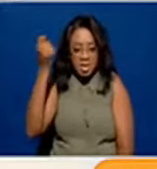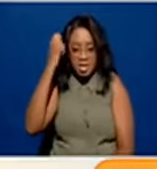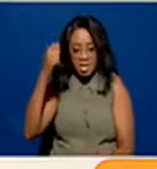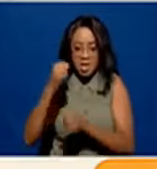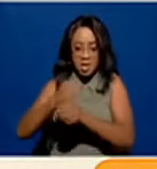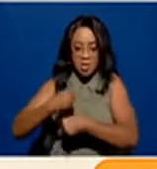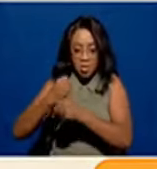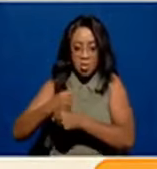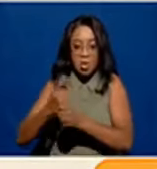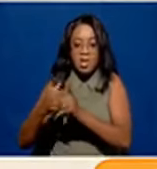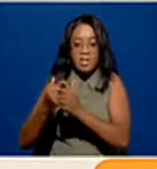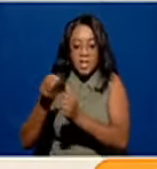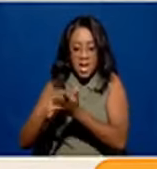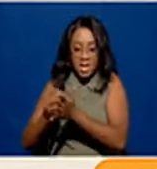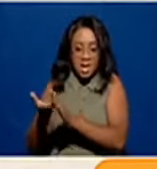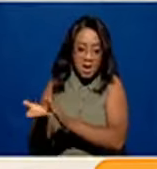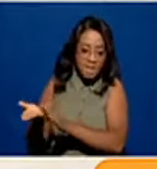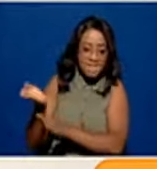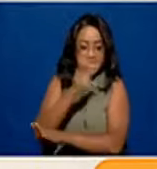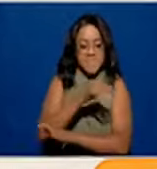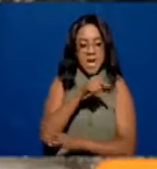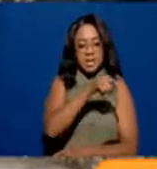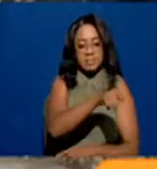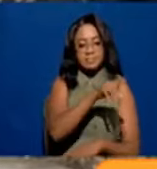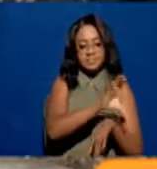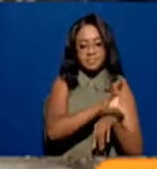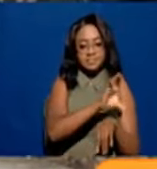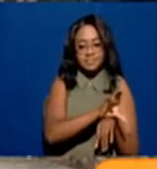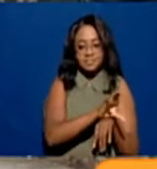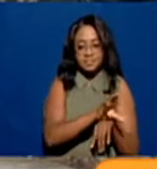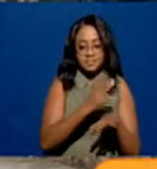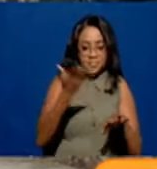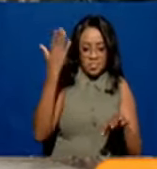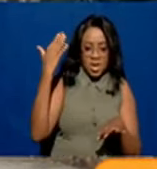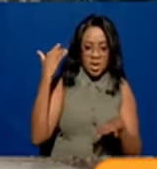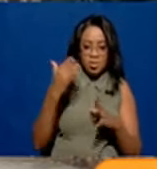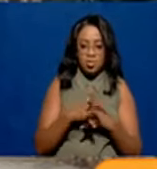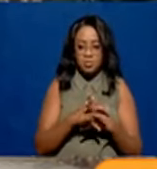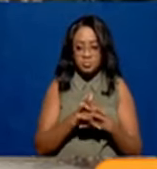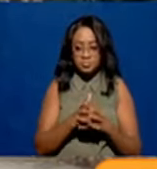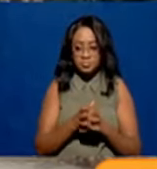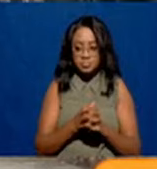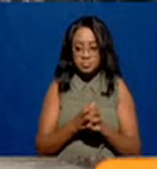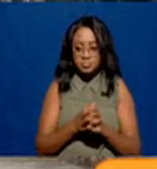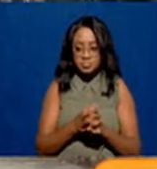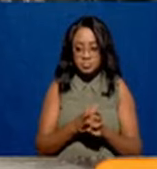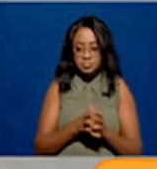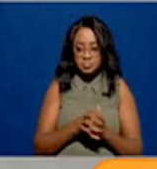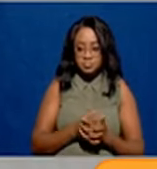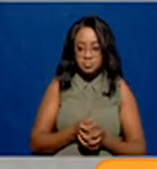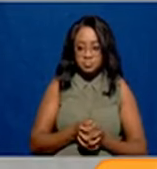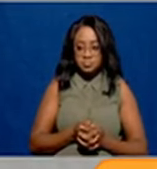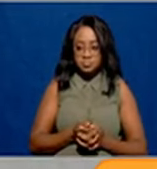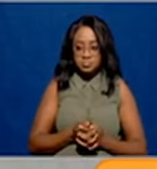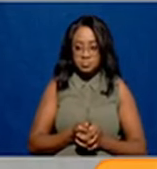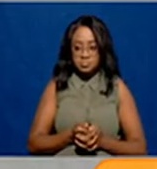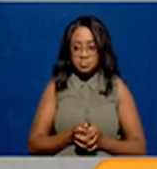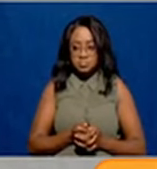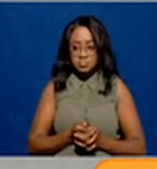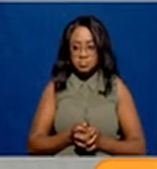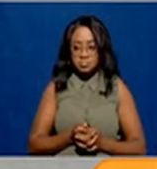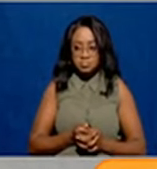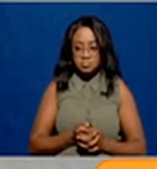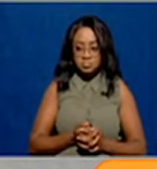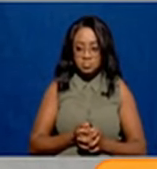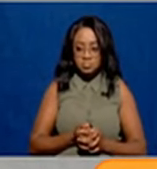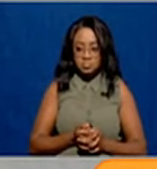Catalonia last December, finding himself back in his formative parish of Santa Joaquima. I find it a little bit difficult